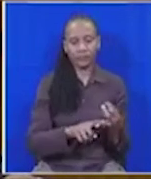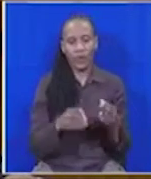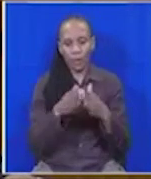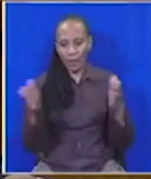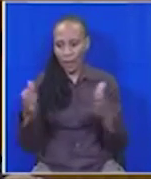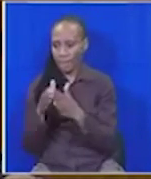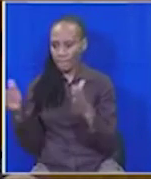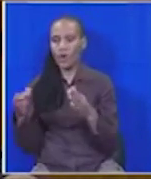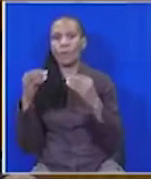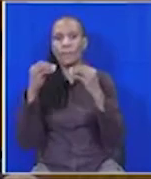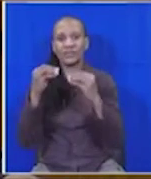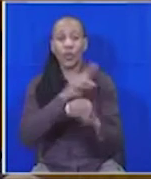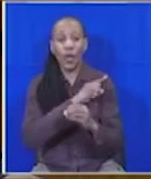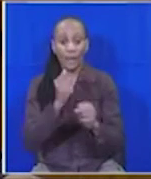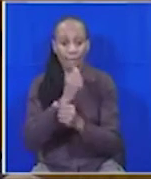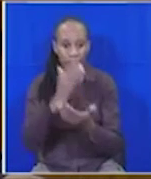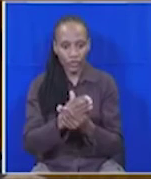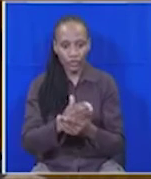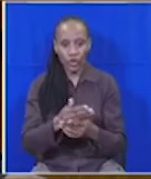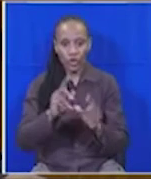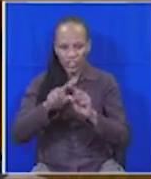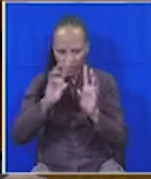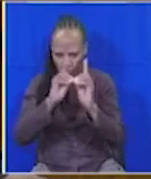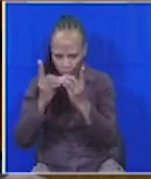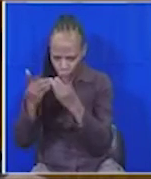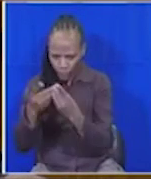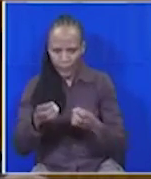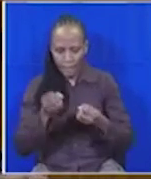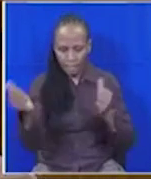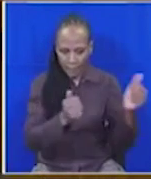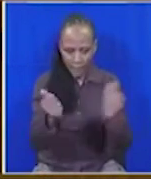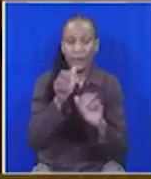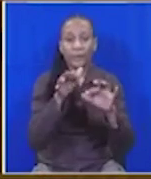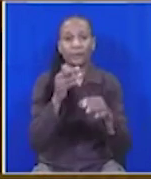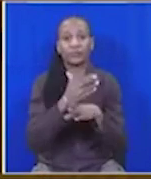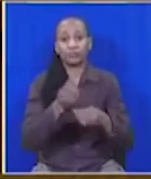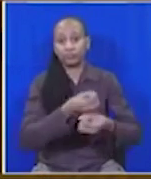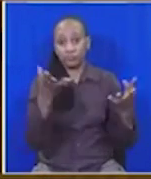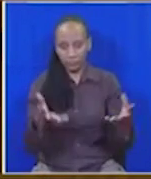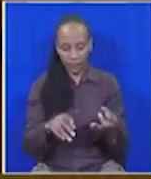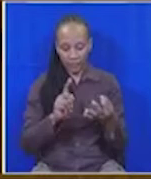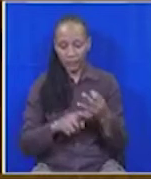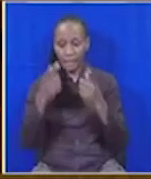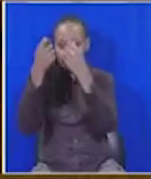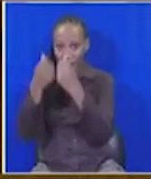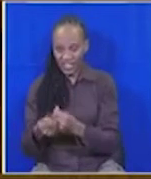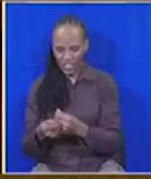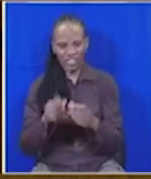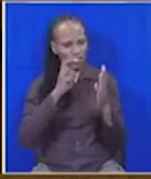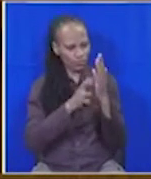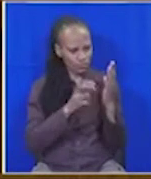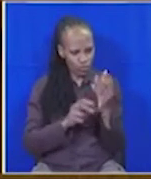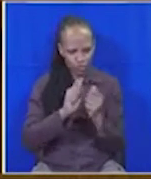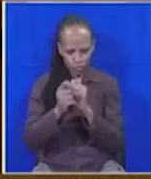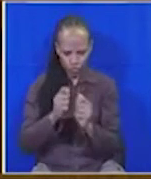faster employment growth in key sectors of our economy, and identifying fiscal and regulatory reforms and